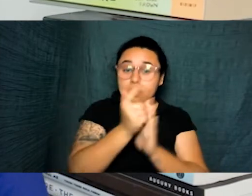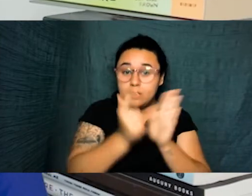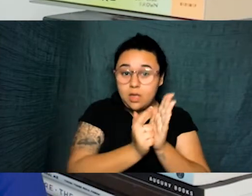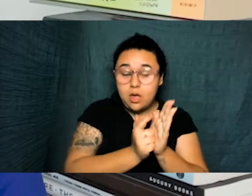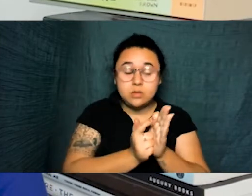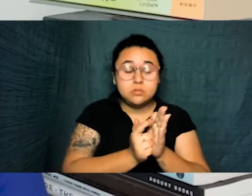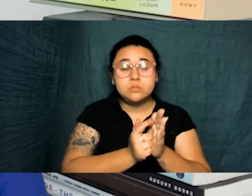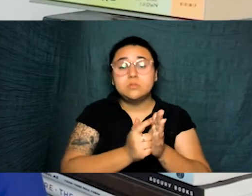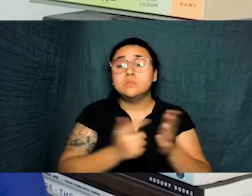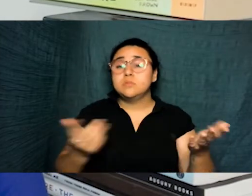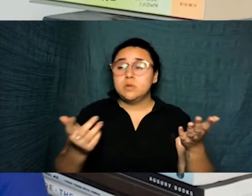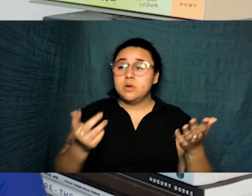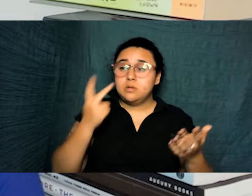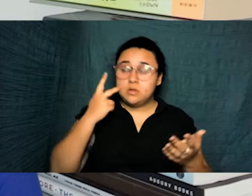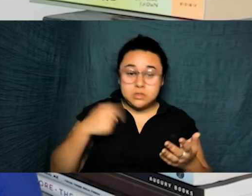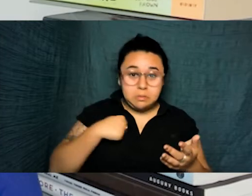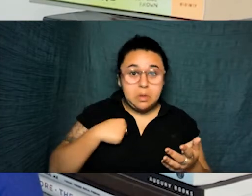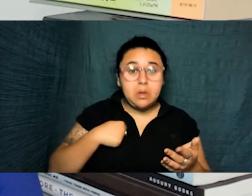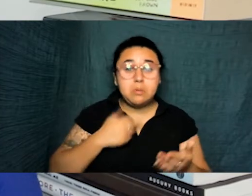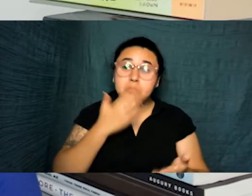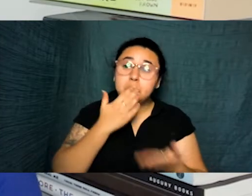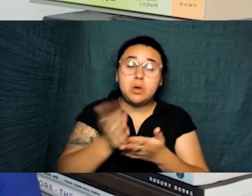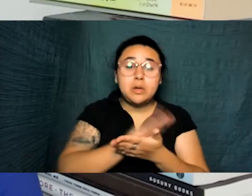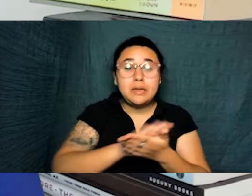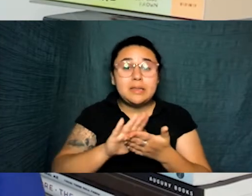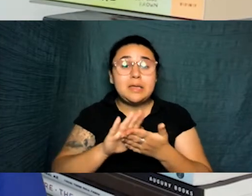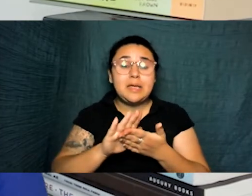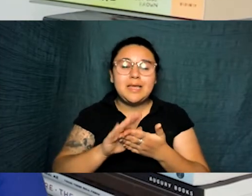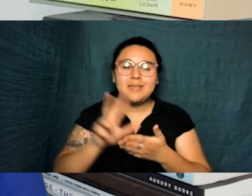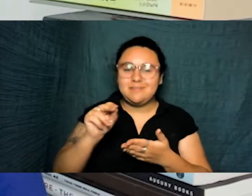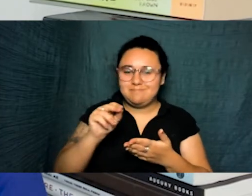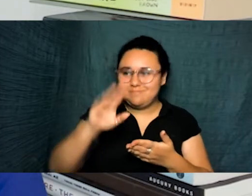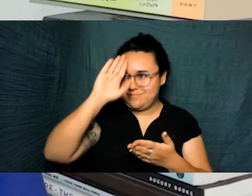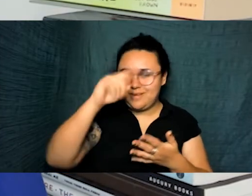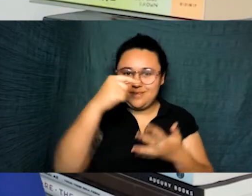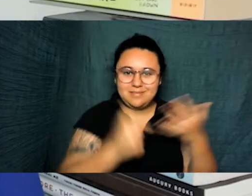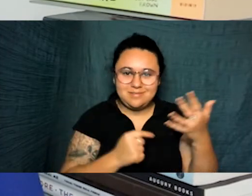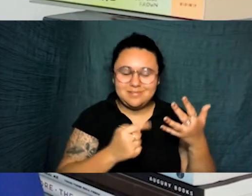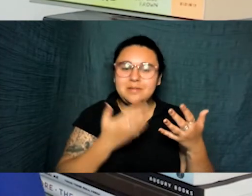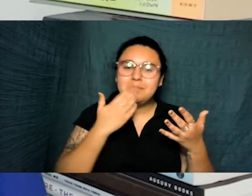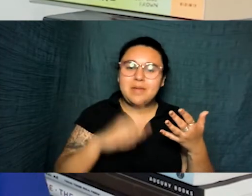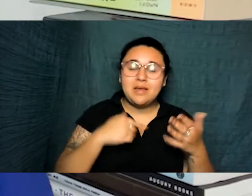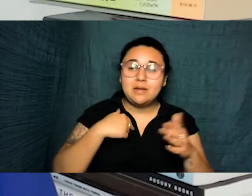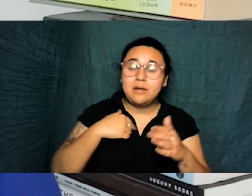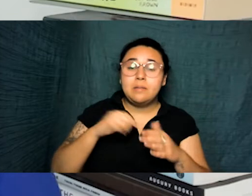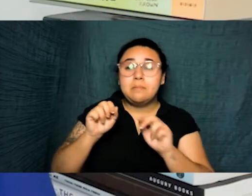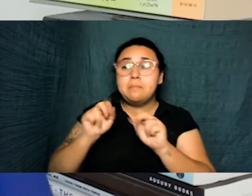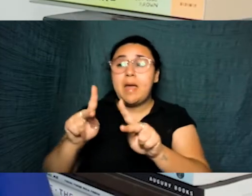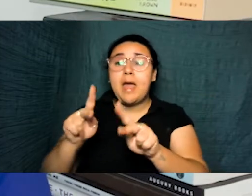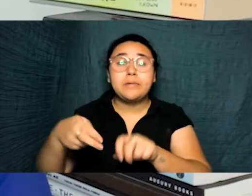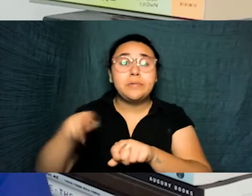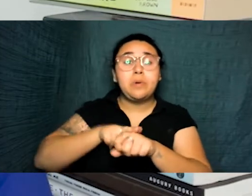done. Their vision of me is distorted, just not in my favor. Reentry?